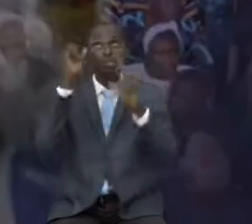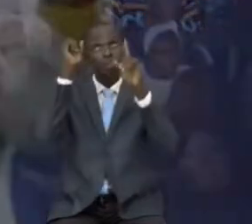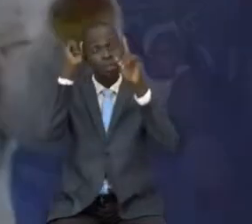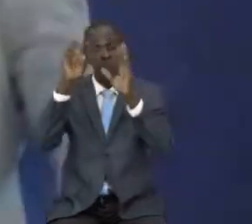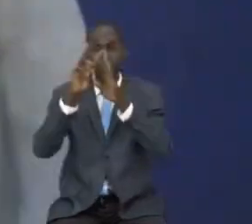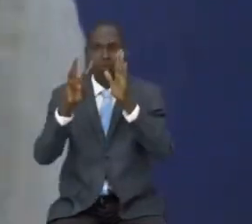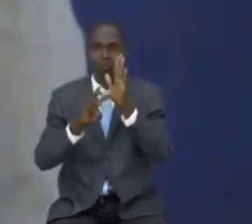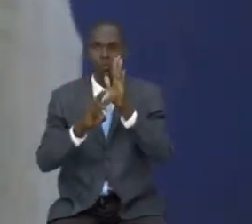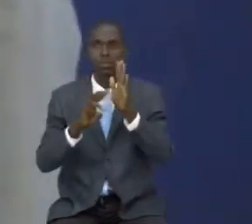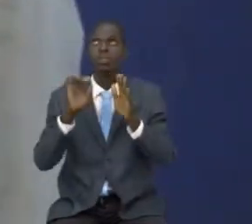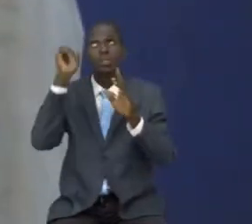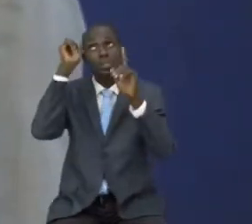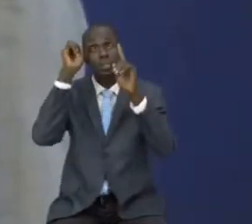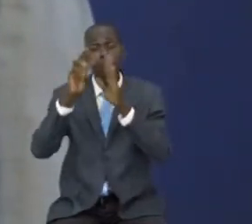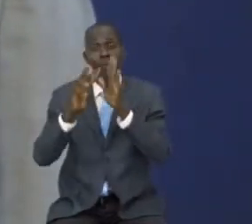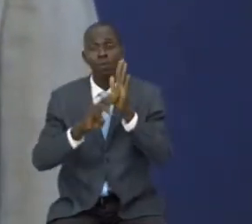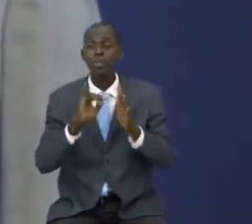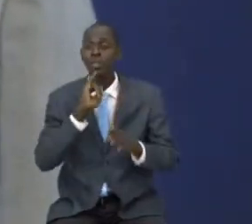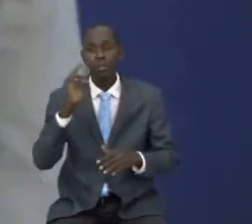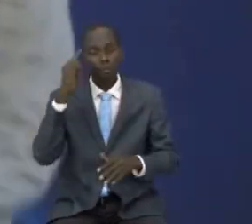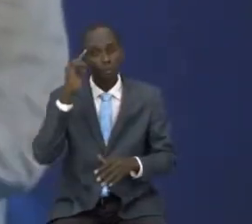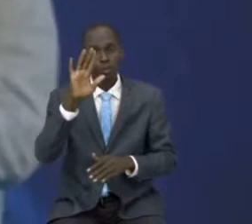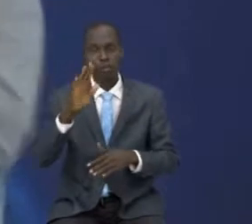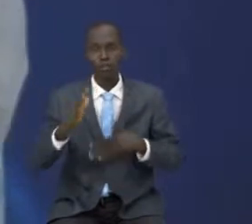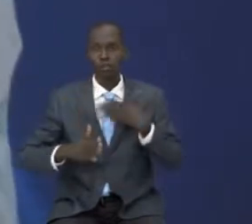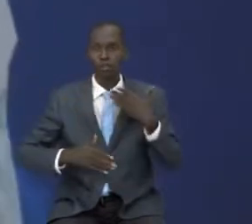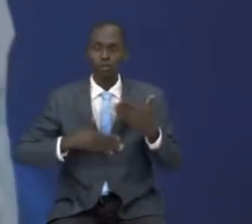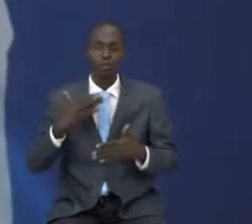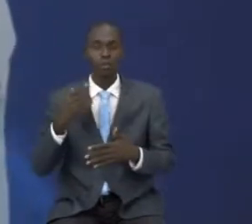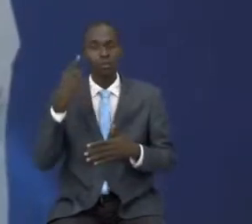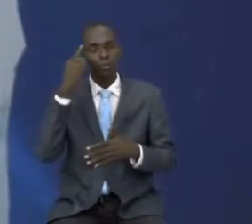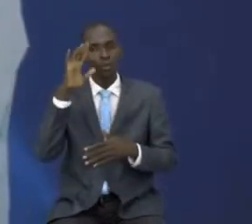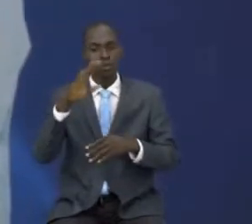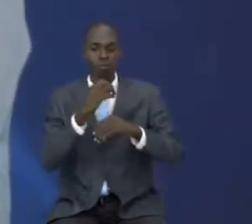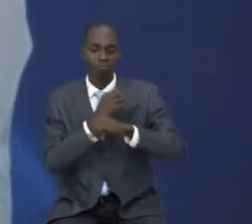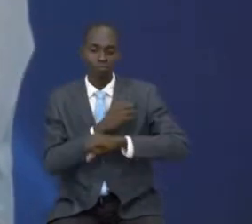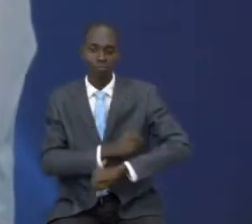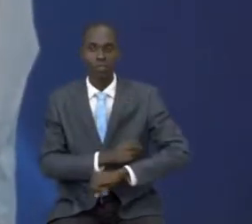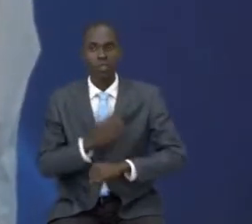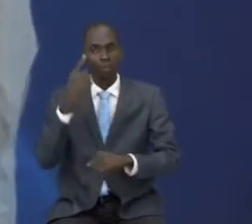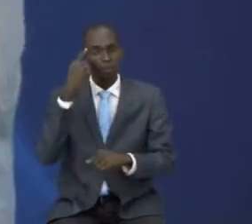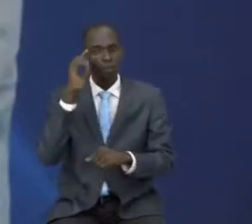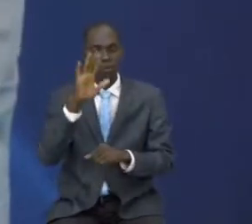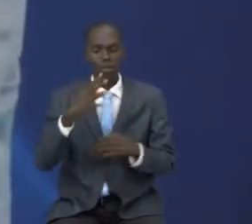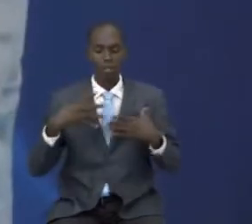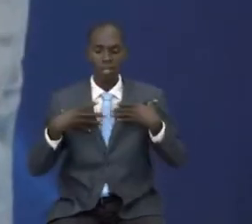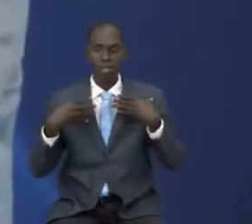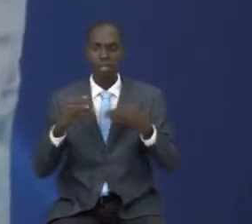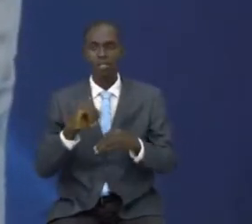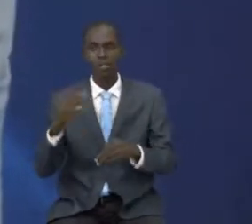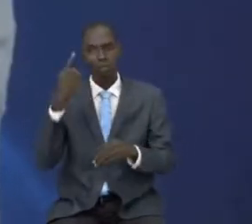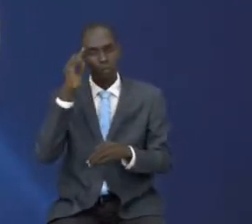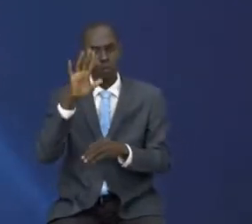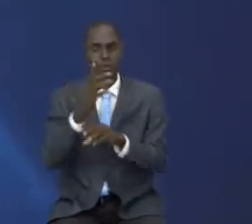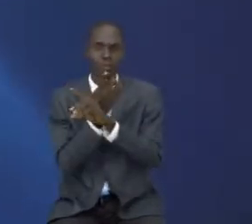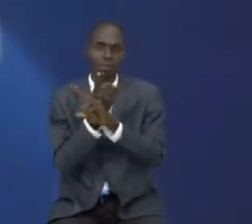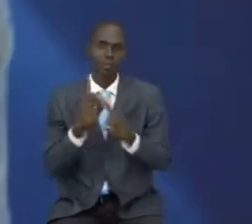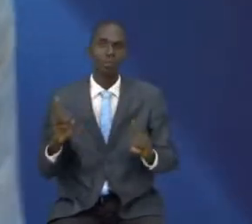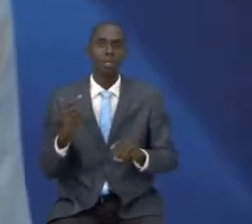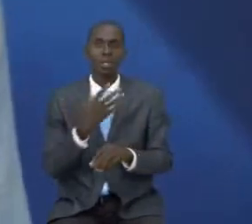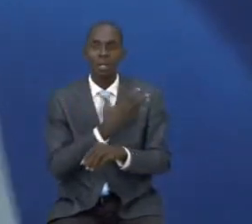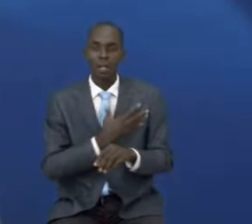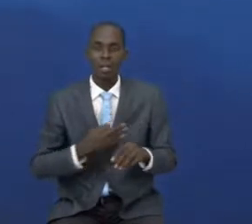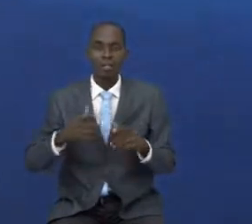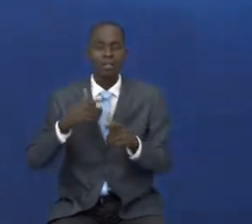joy, for your happiness, for your protection, for your healing, for your deliverance. And